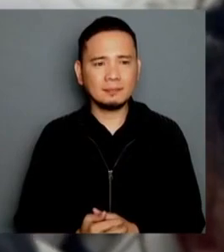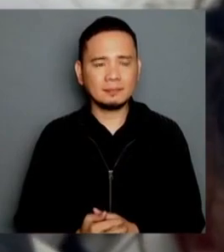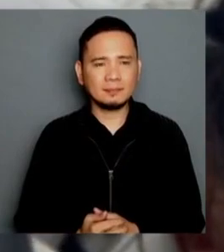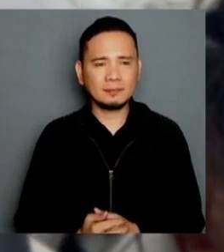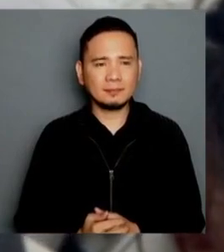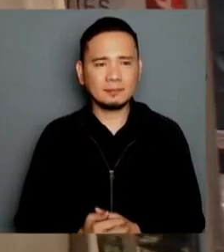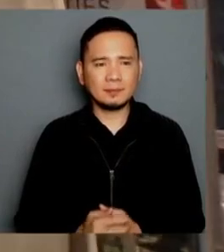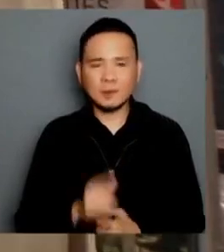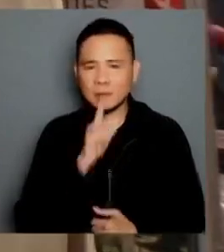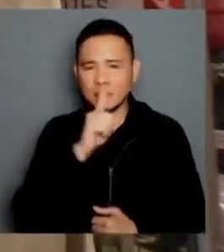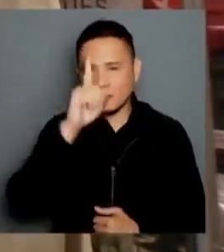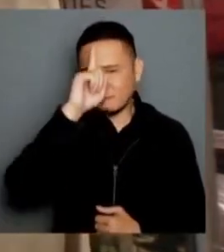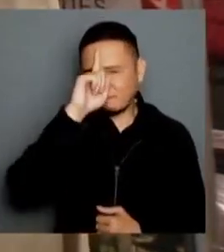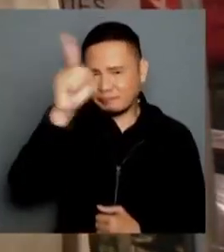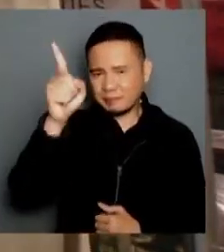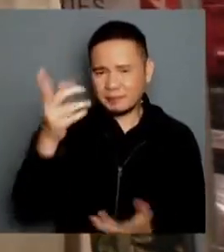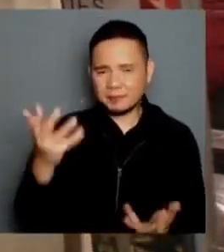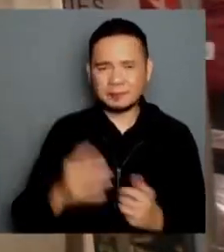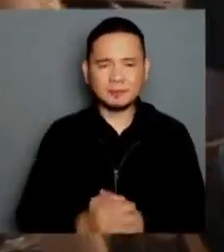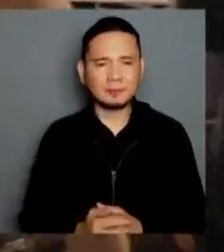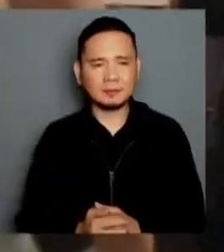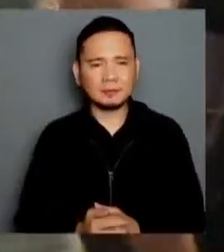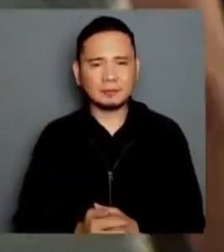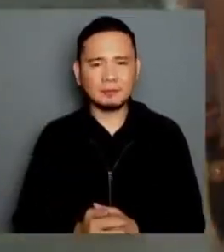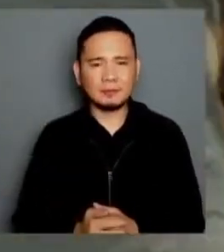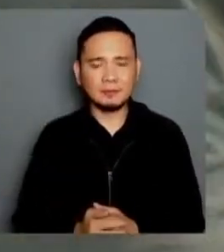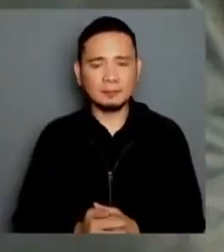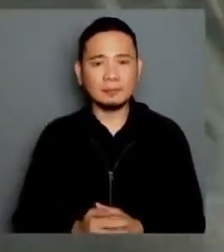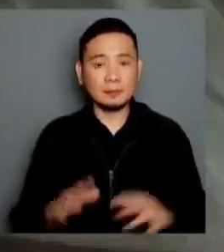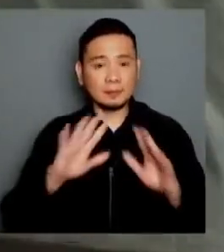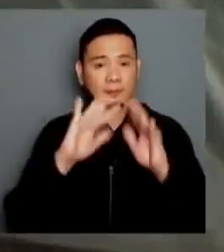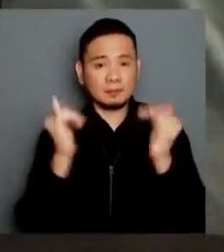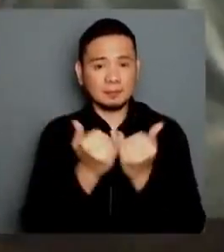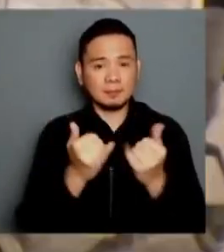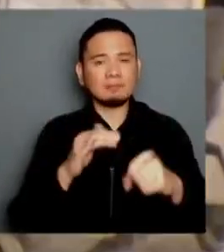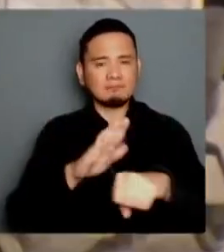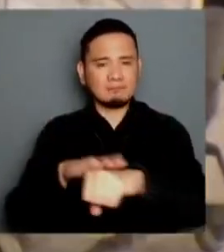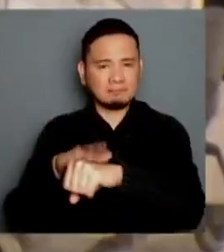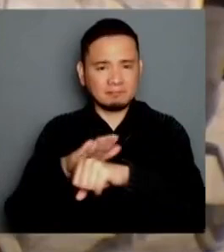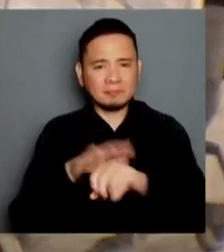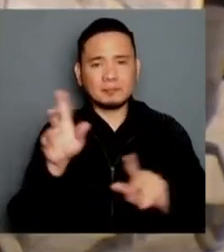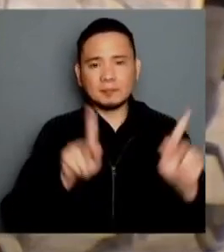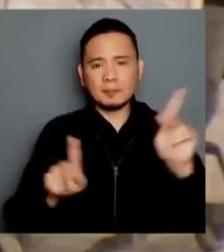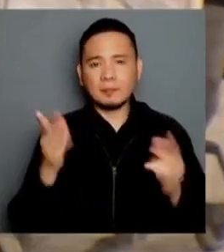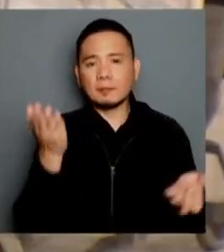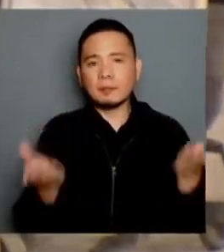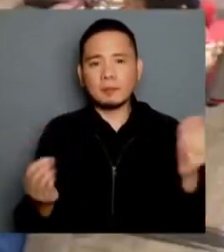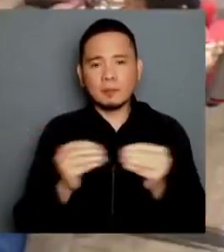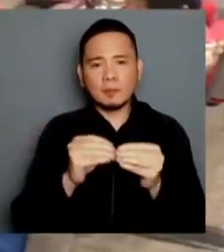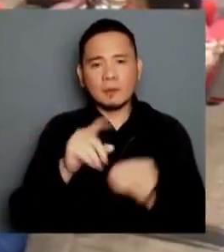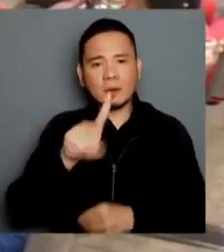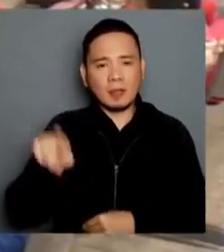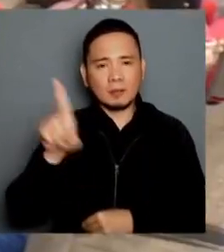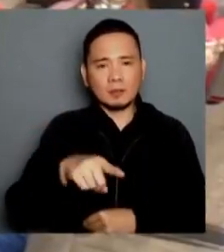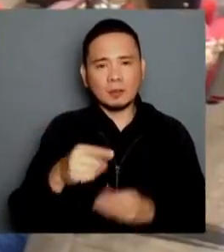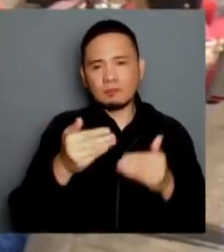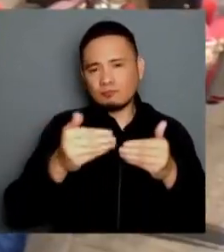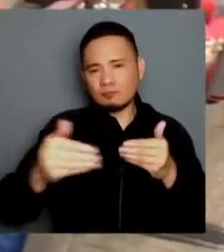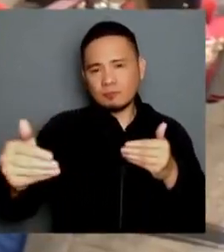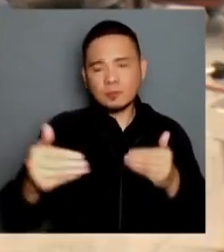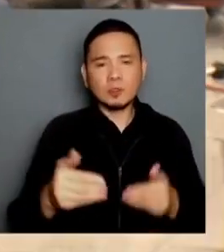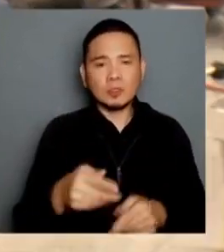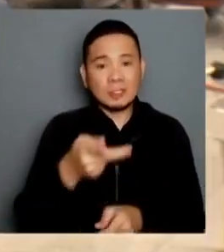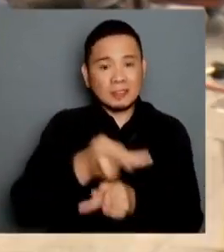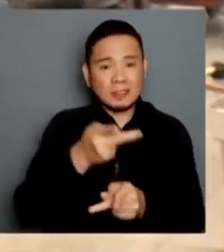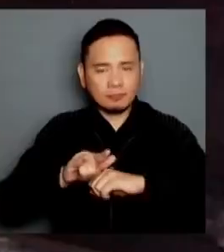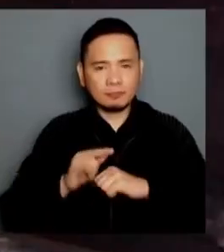namin dito. Airlines are advising the public to expect more delays on certain flights in the coming days and to monitor flight status online before